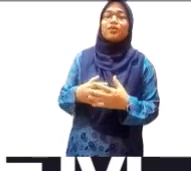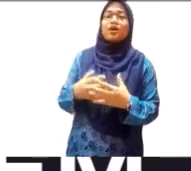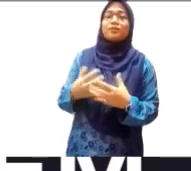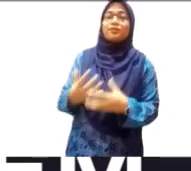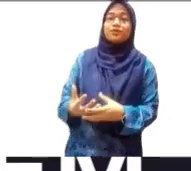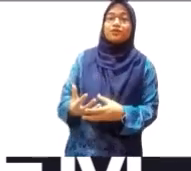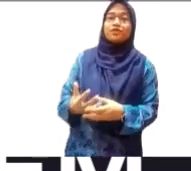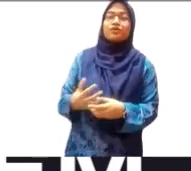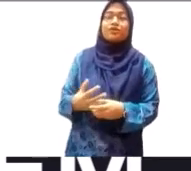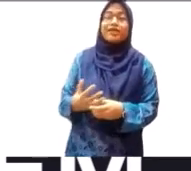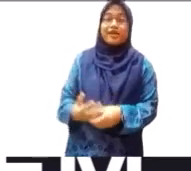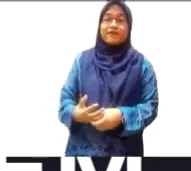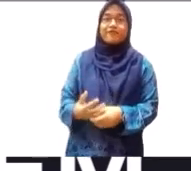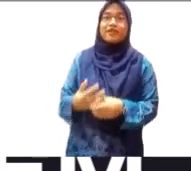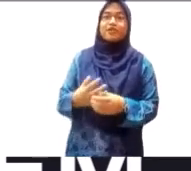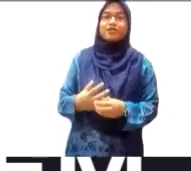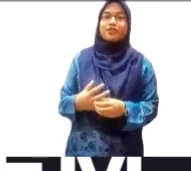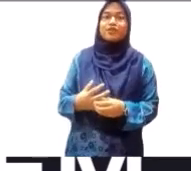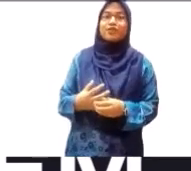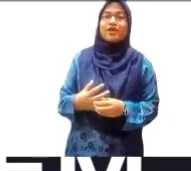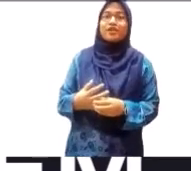people who are mute or deaf.